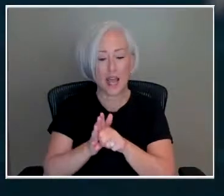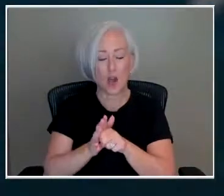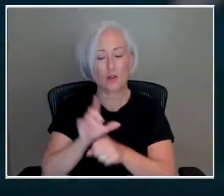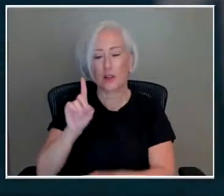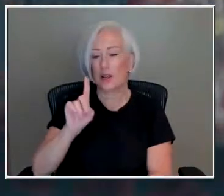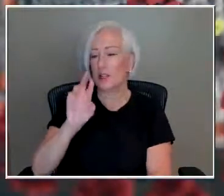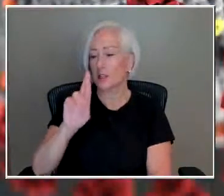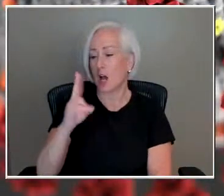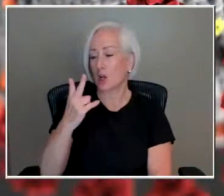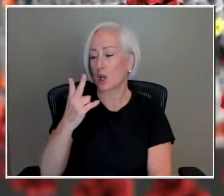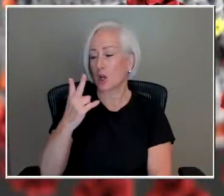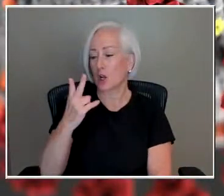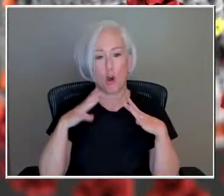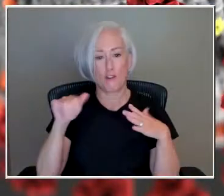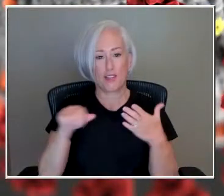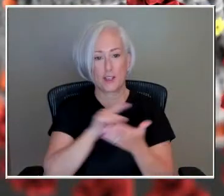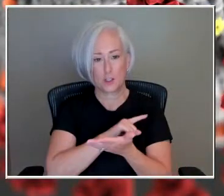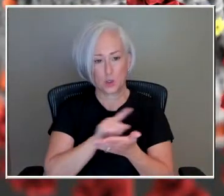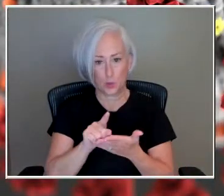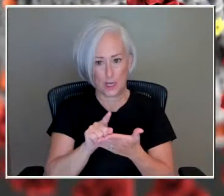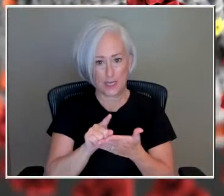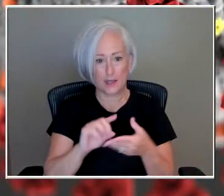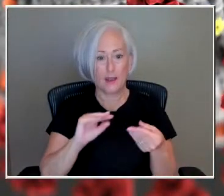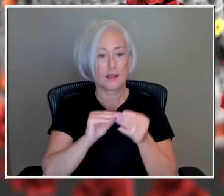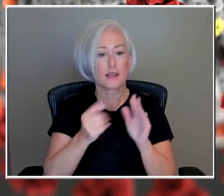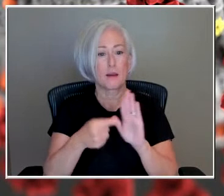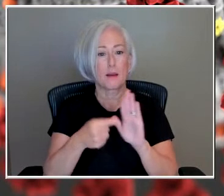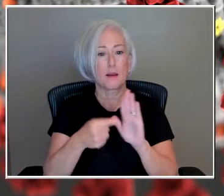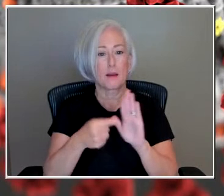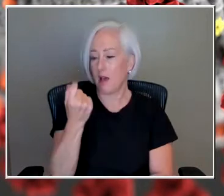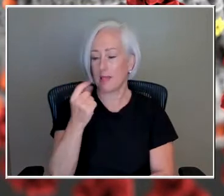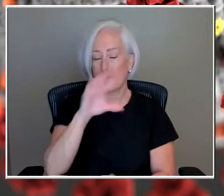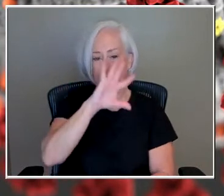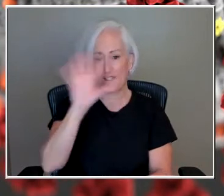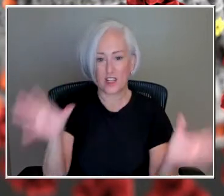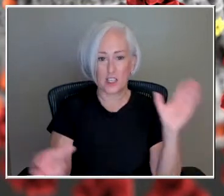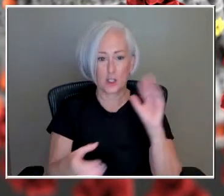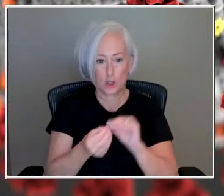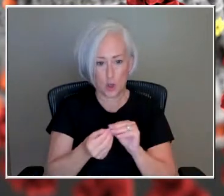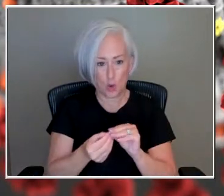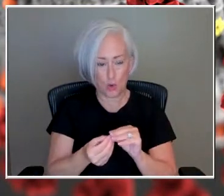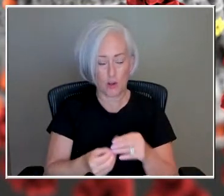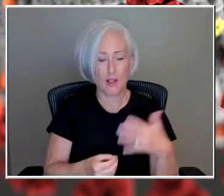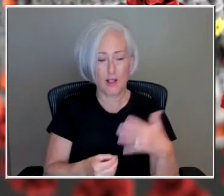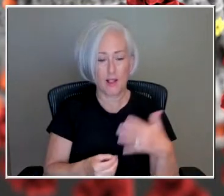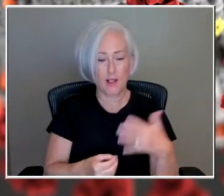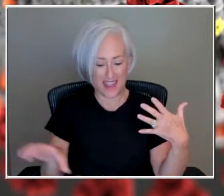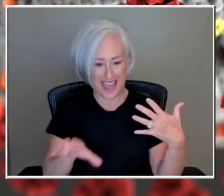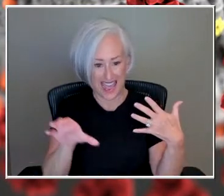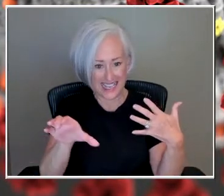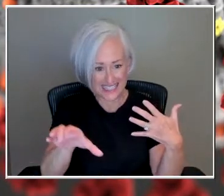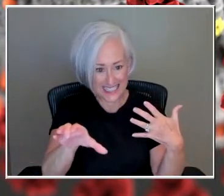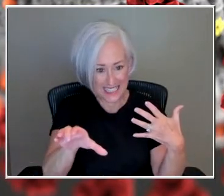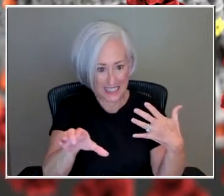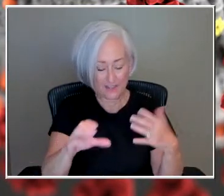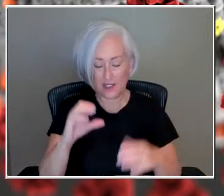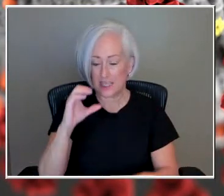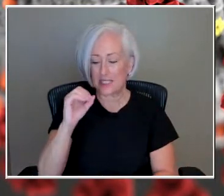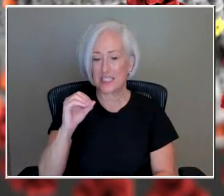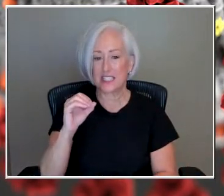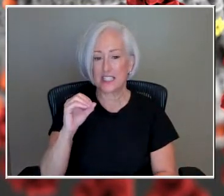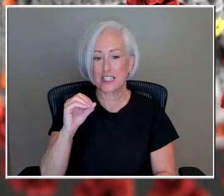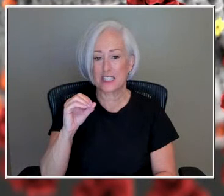those numbers. We have 11 total COVID patients, 5 active cases, but 0 in the ICU